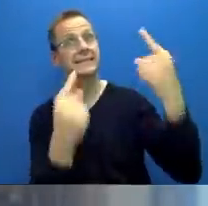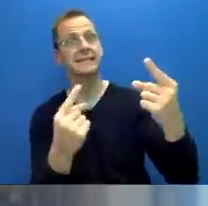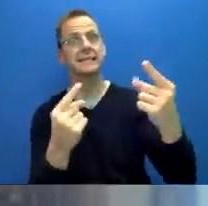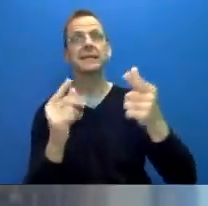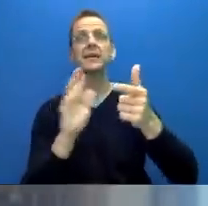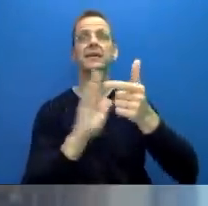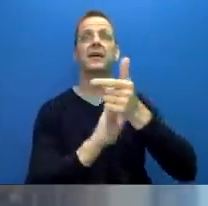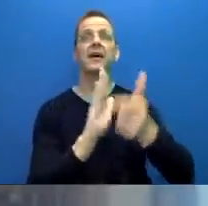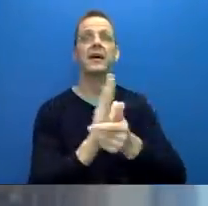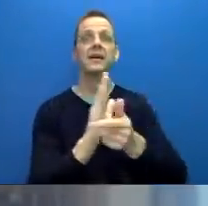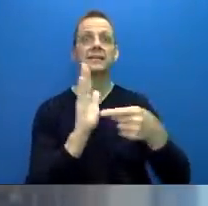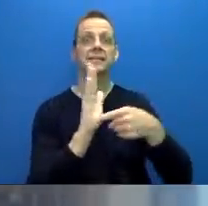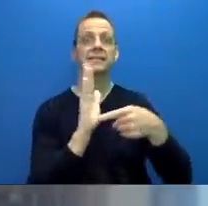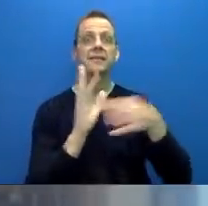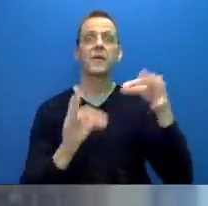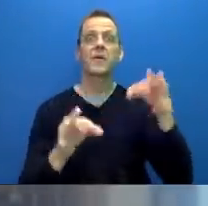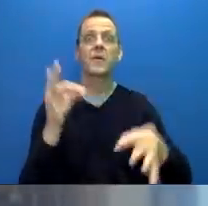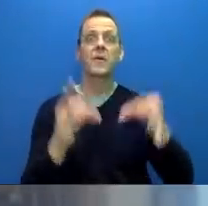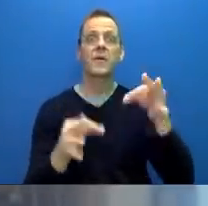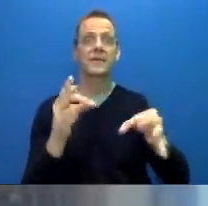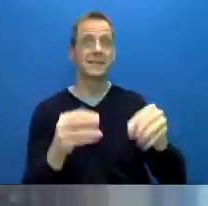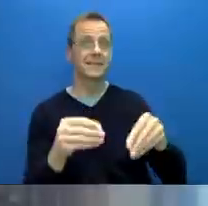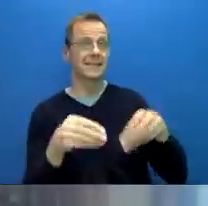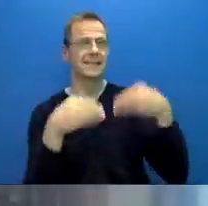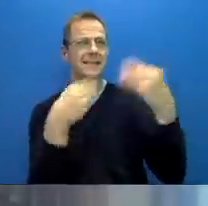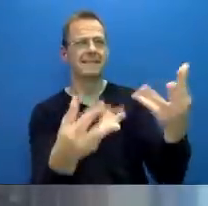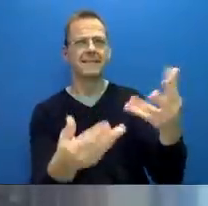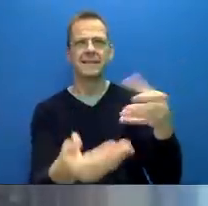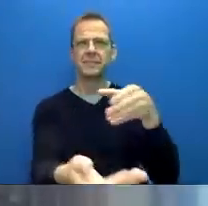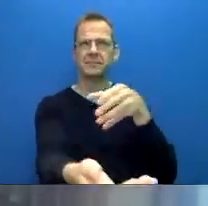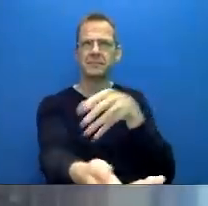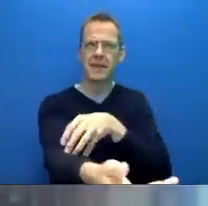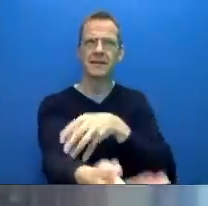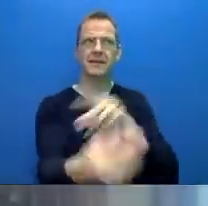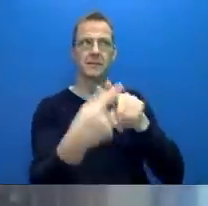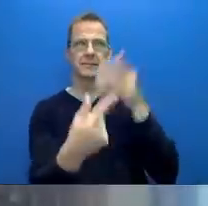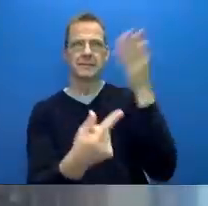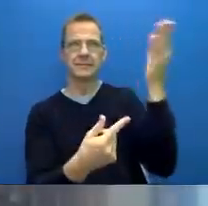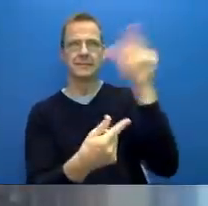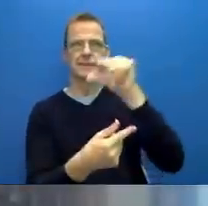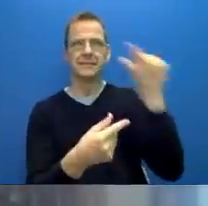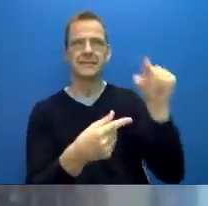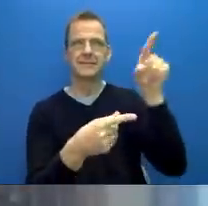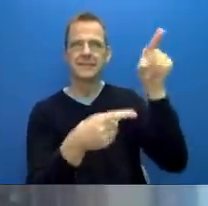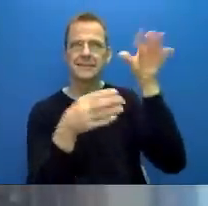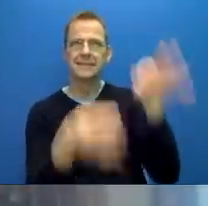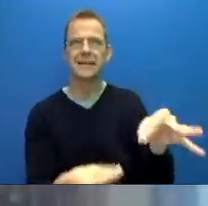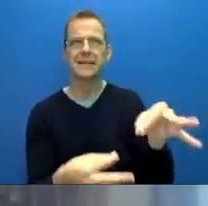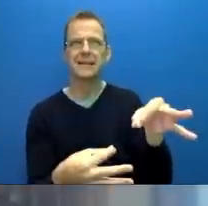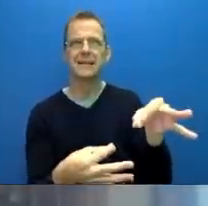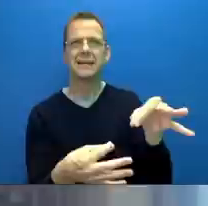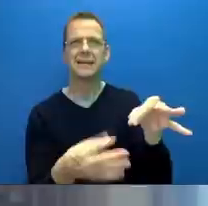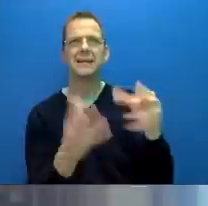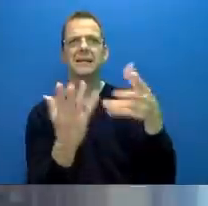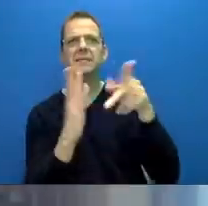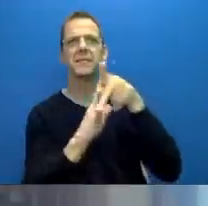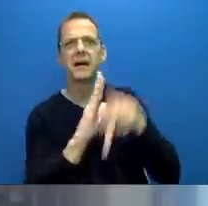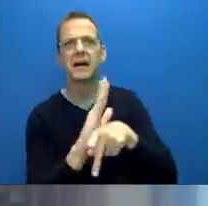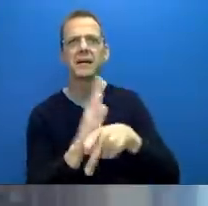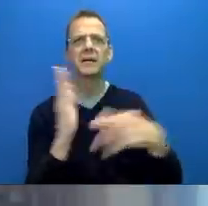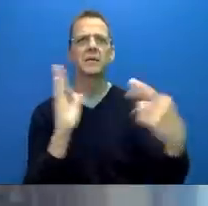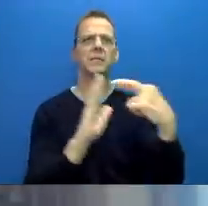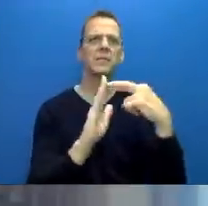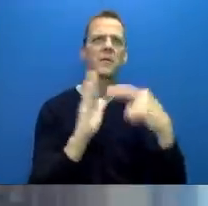make those big picture, high level policy decisions without generally too much